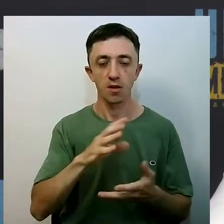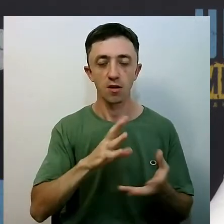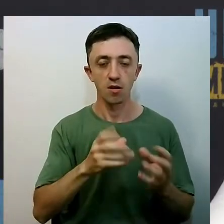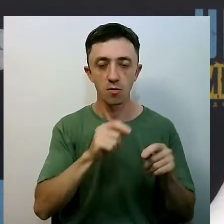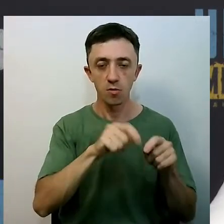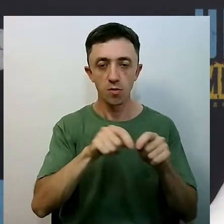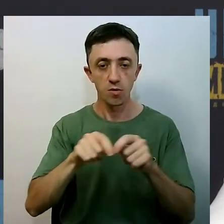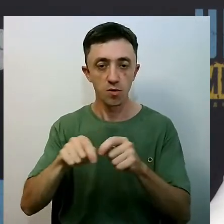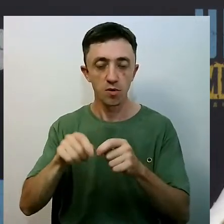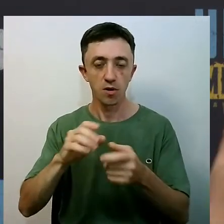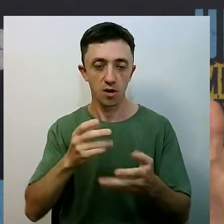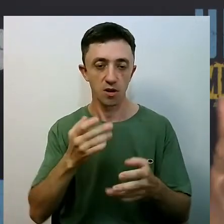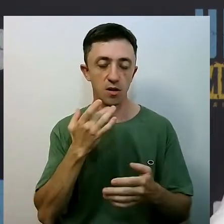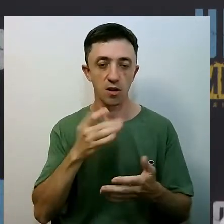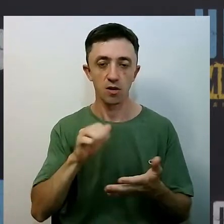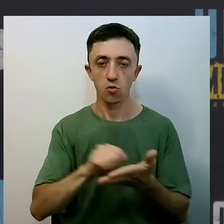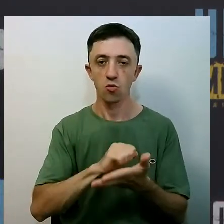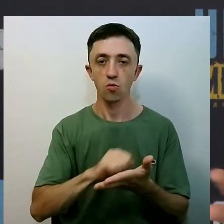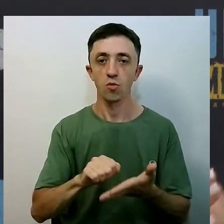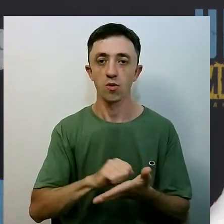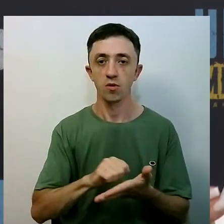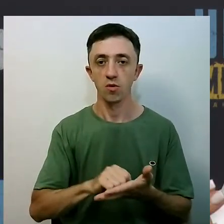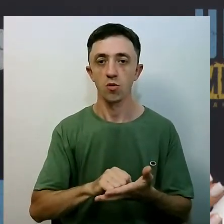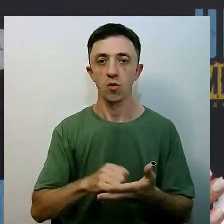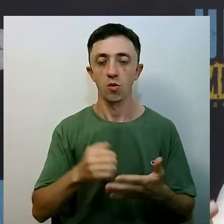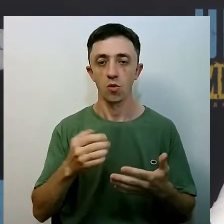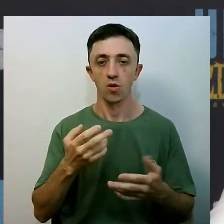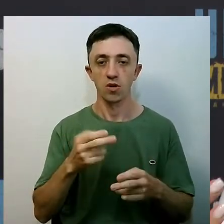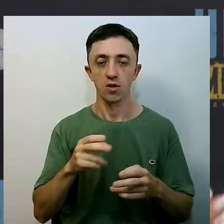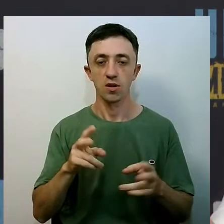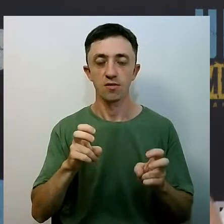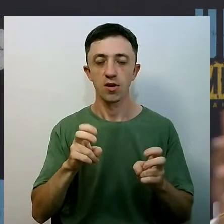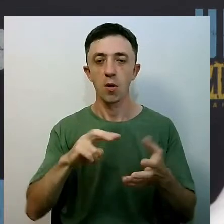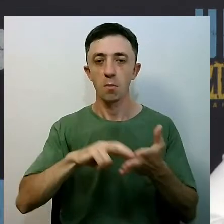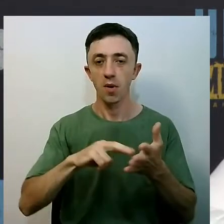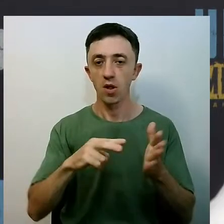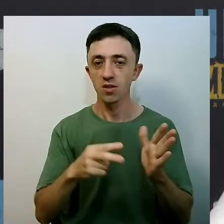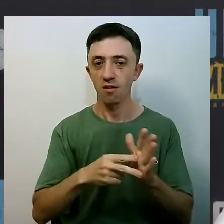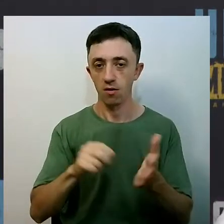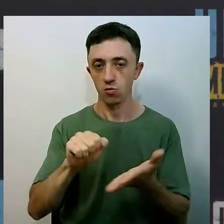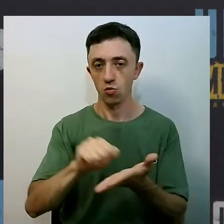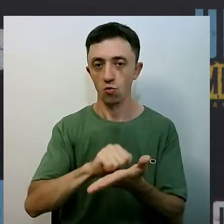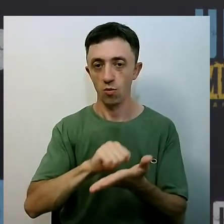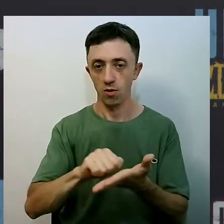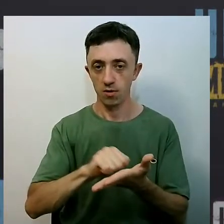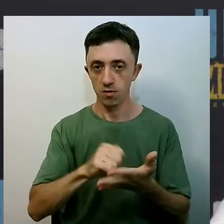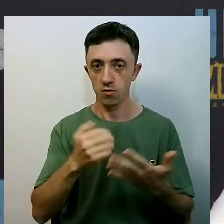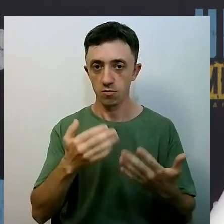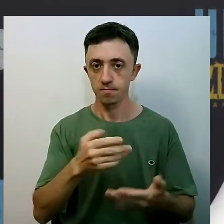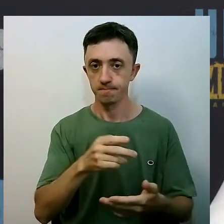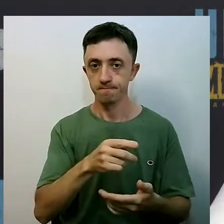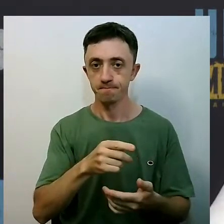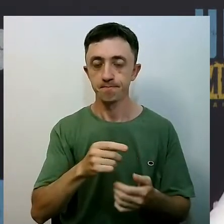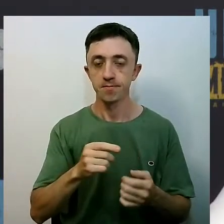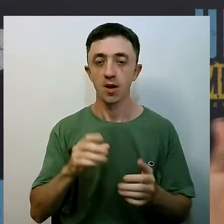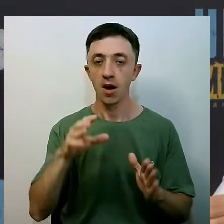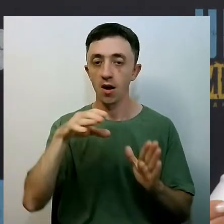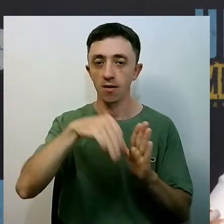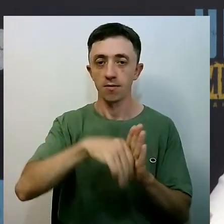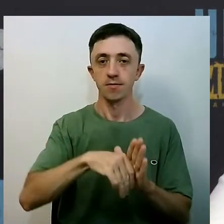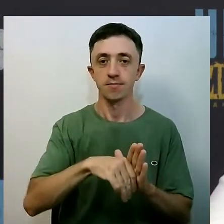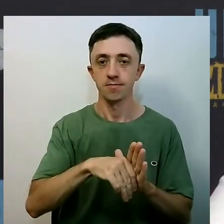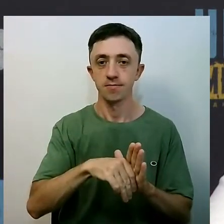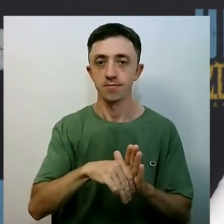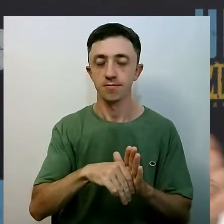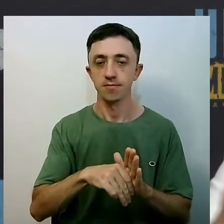lawyers, the state emergency service, etc. And as a result, they get the